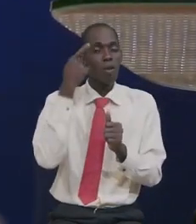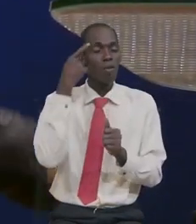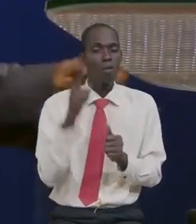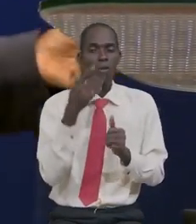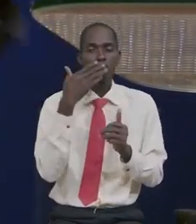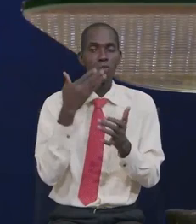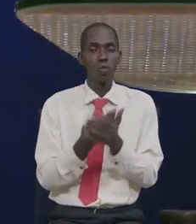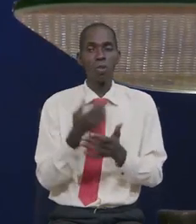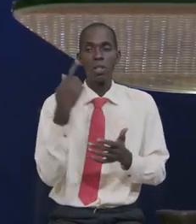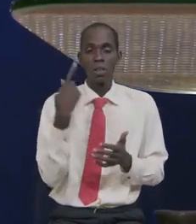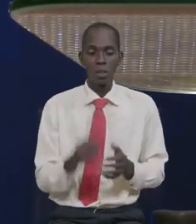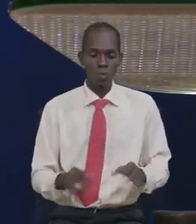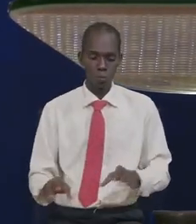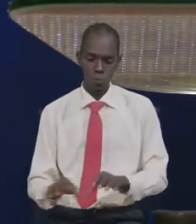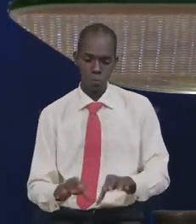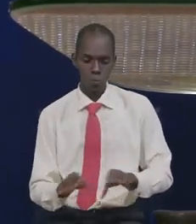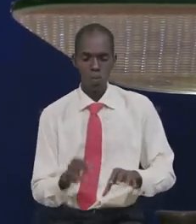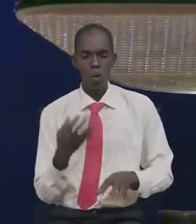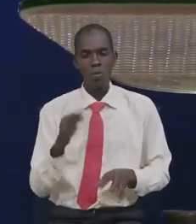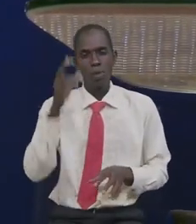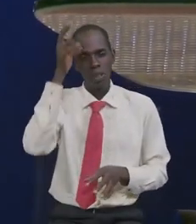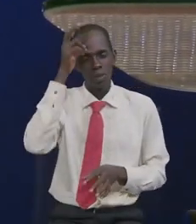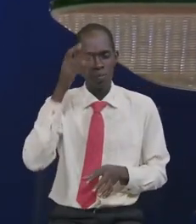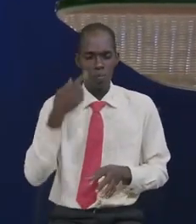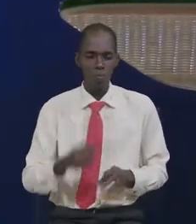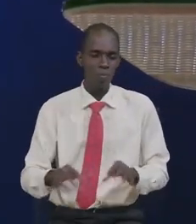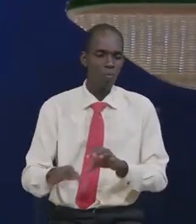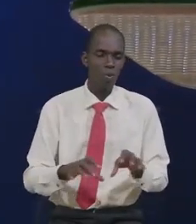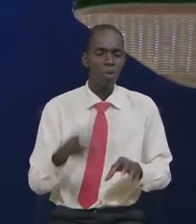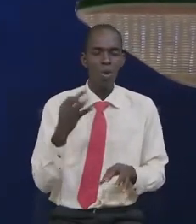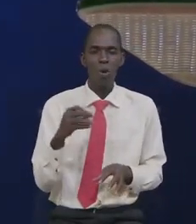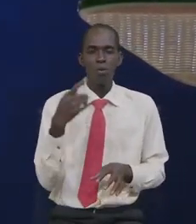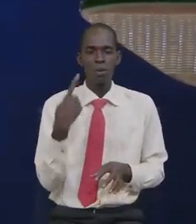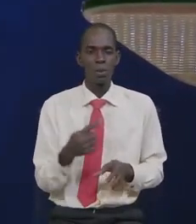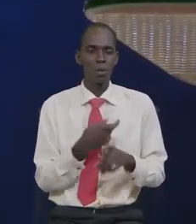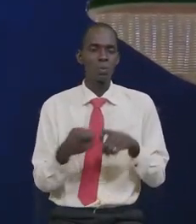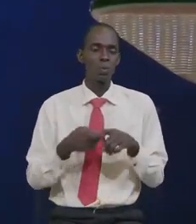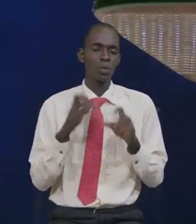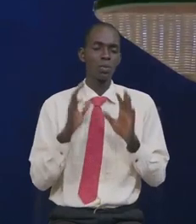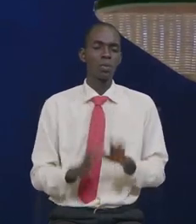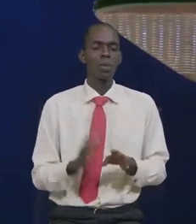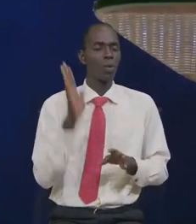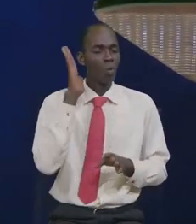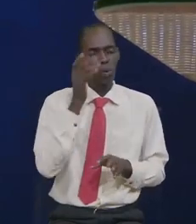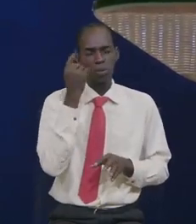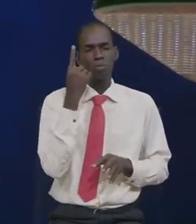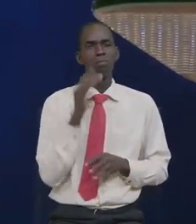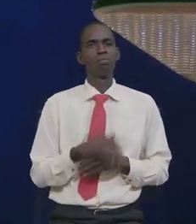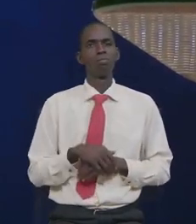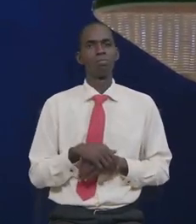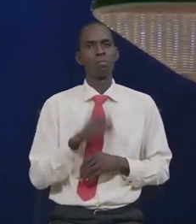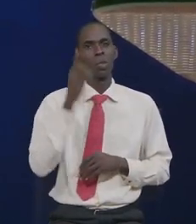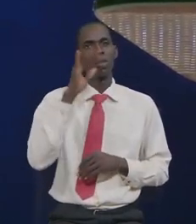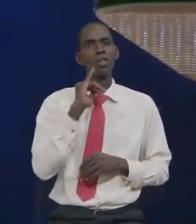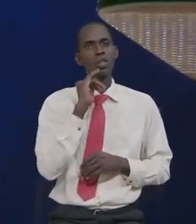the devil, the actions of the persecutors, and we understand God is not sleeping and God is not